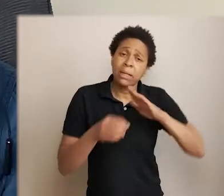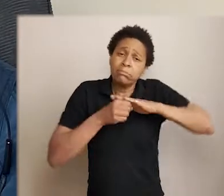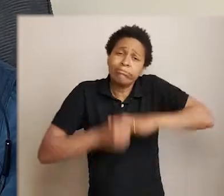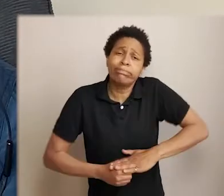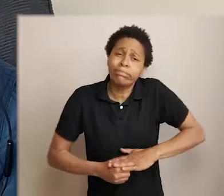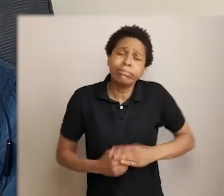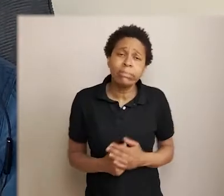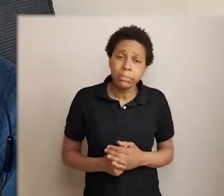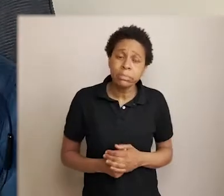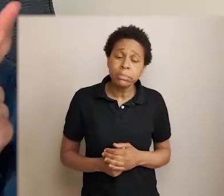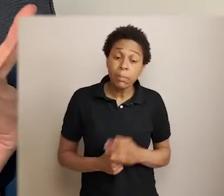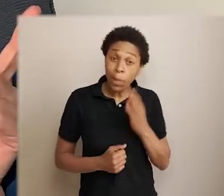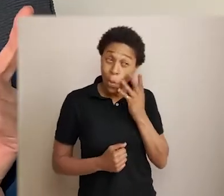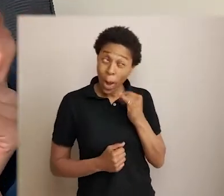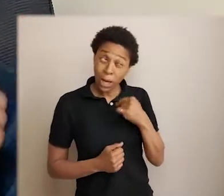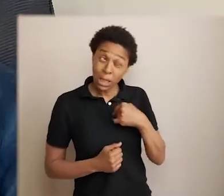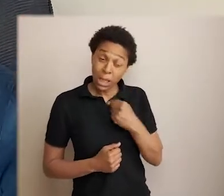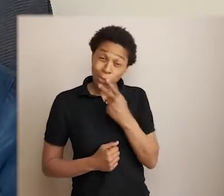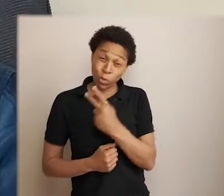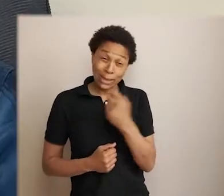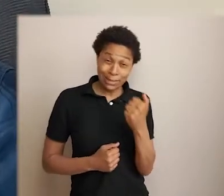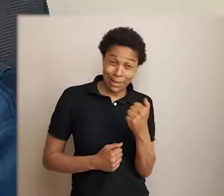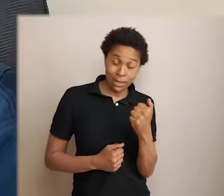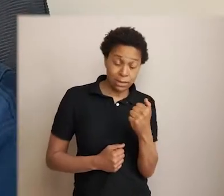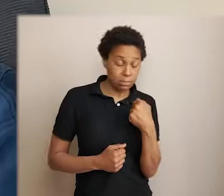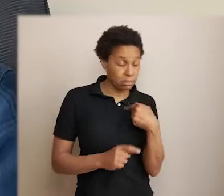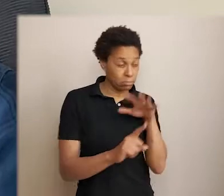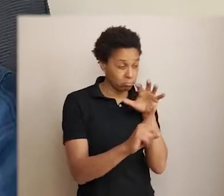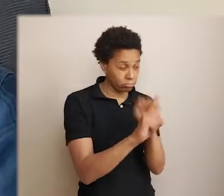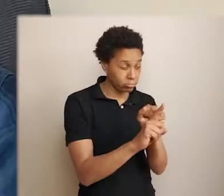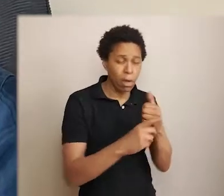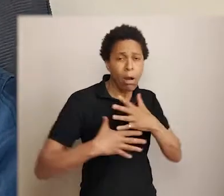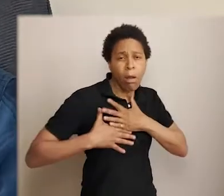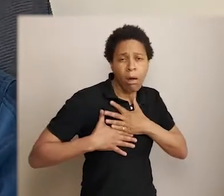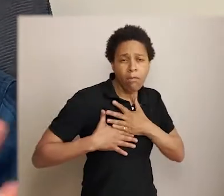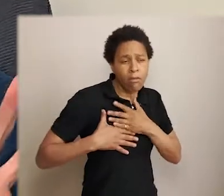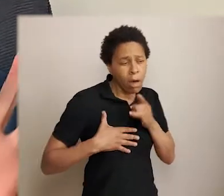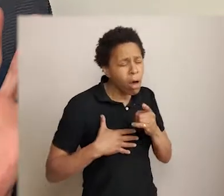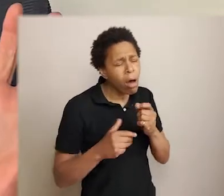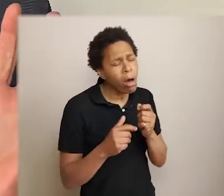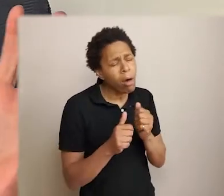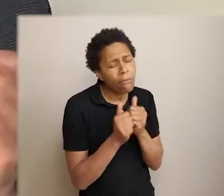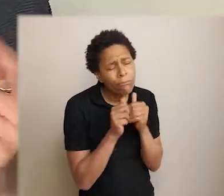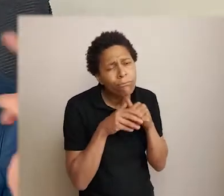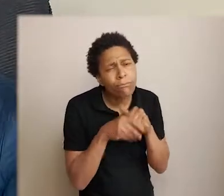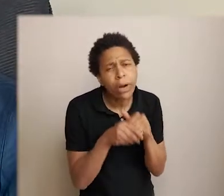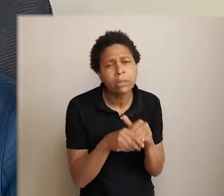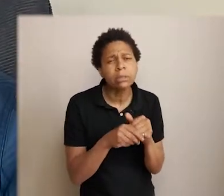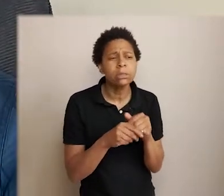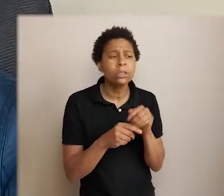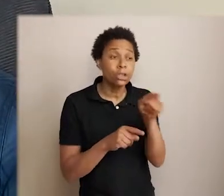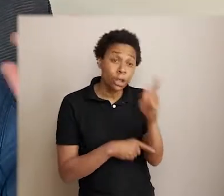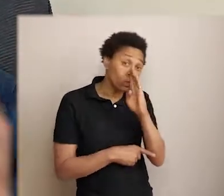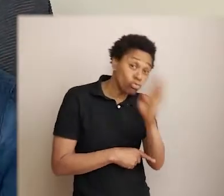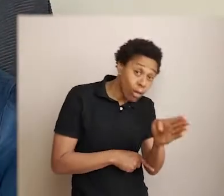It wasn't until I was 26 that I fell in love with a close friend and realised it was more than friendship. She was